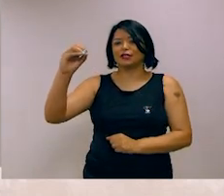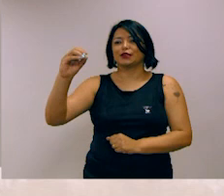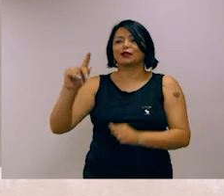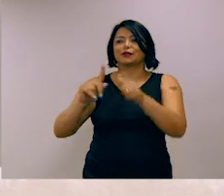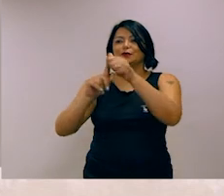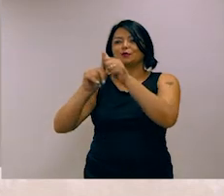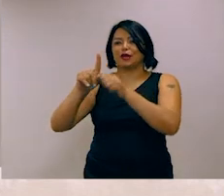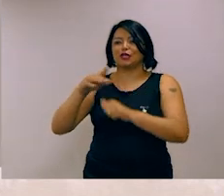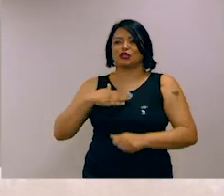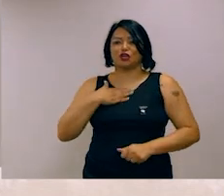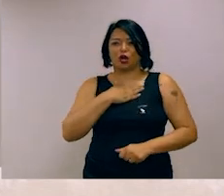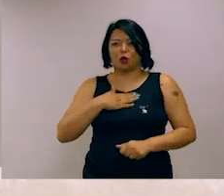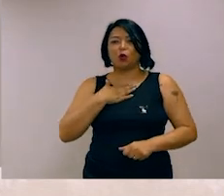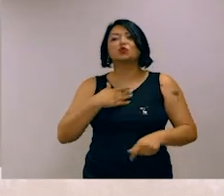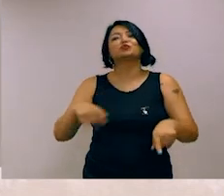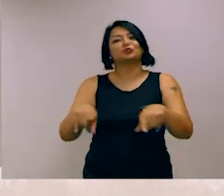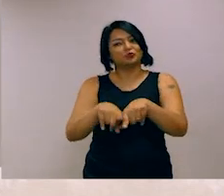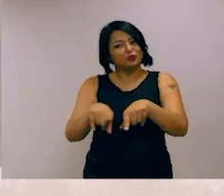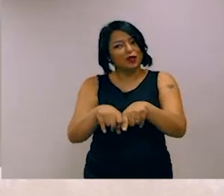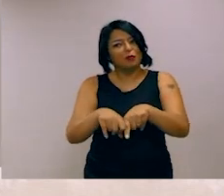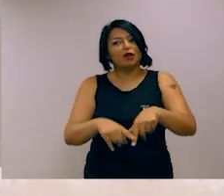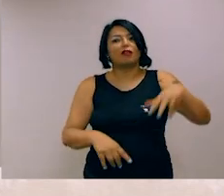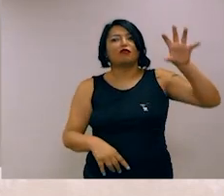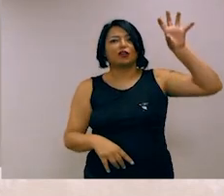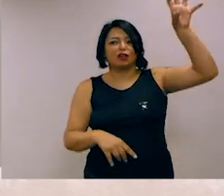also in this region.